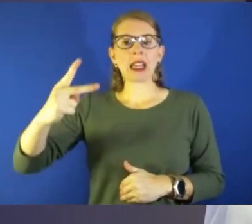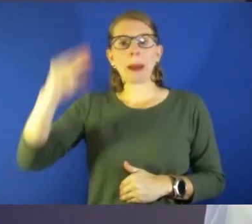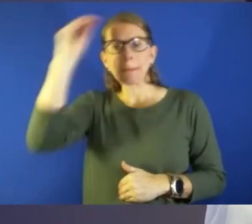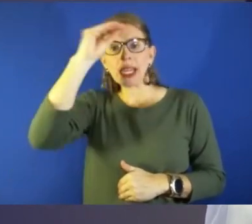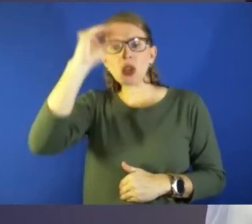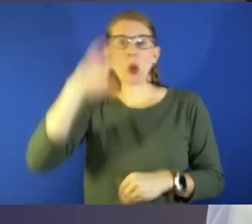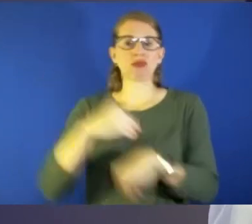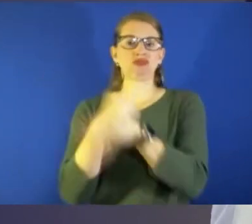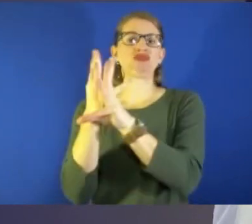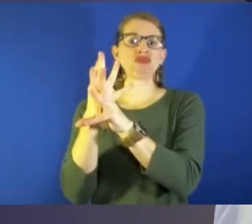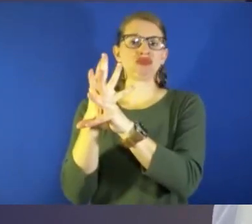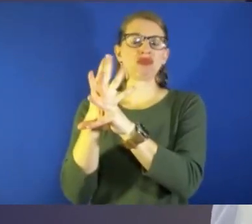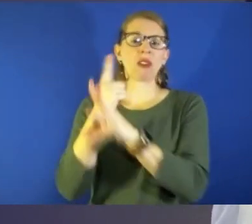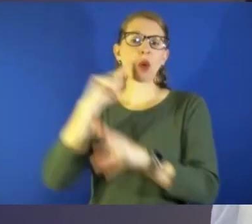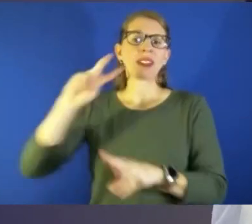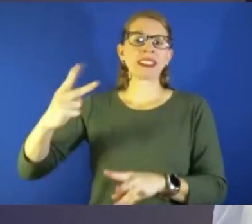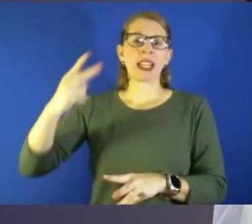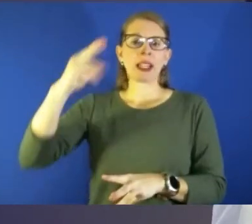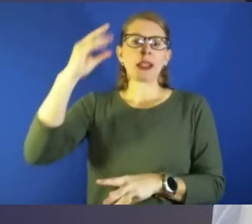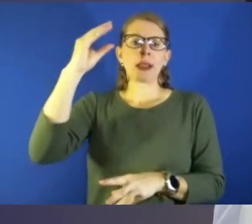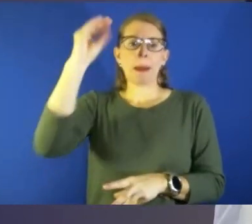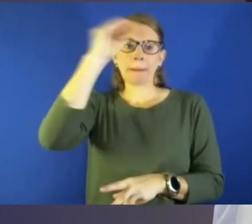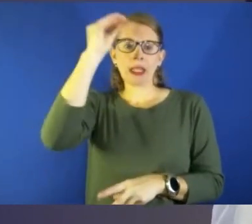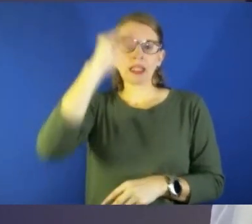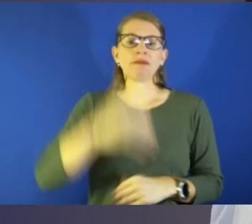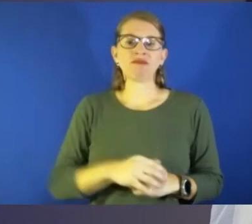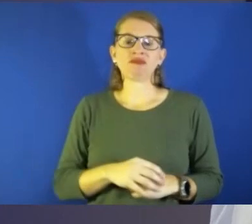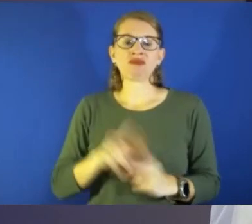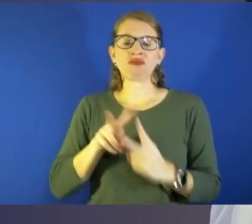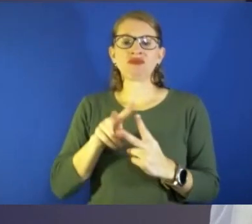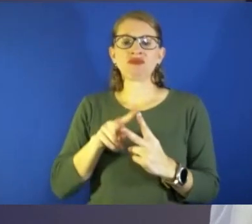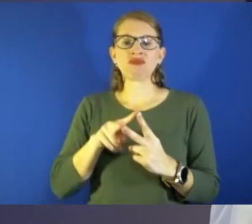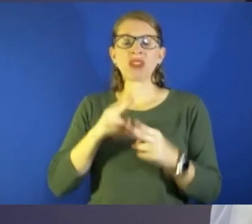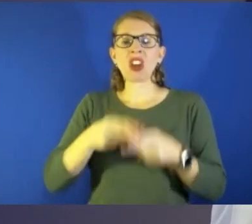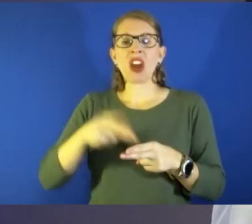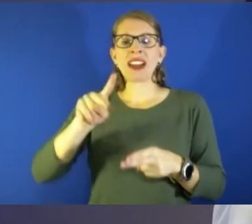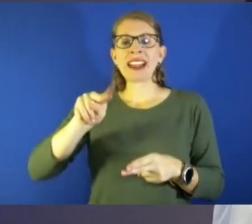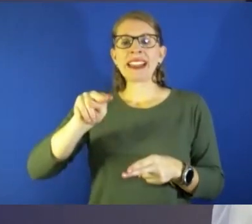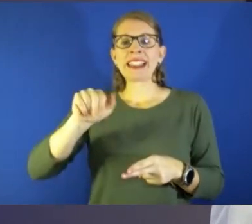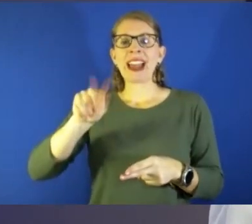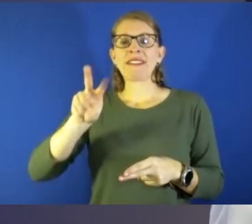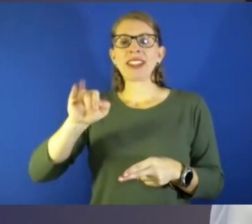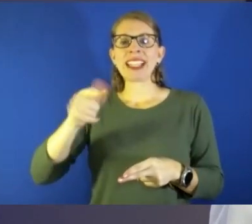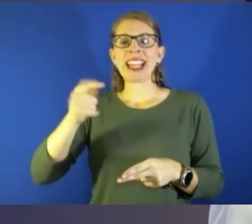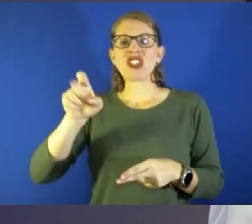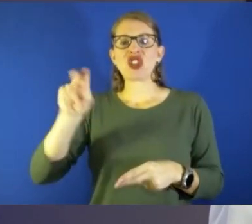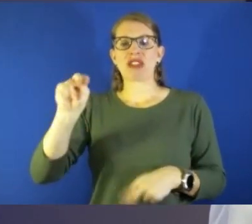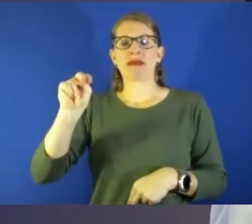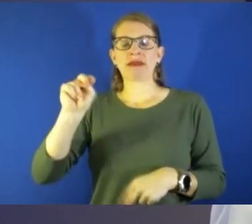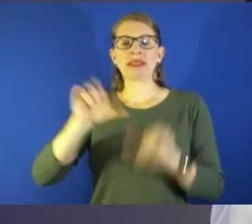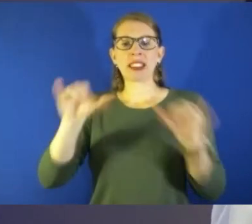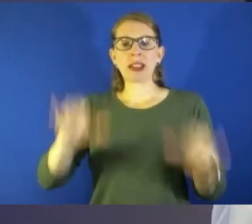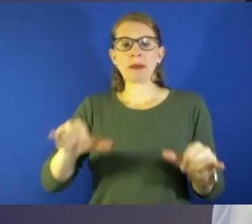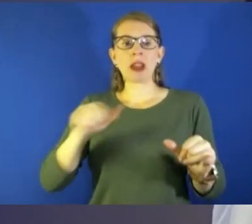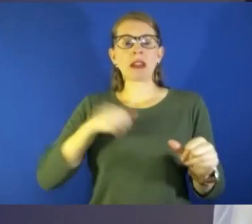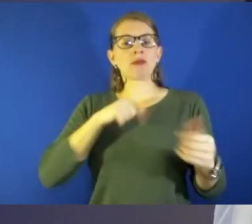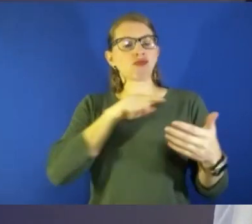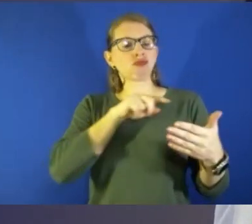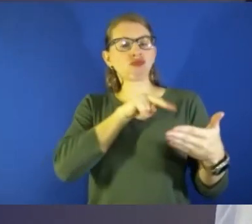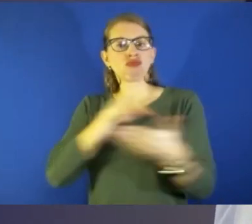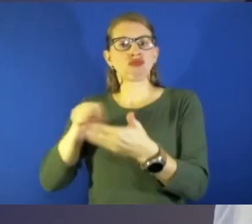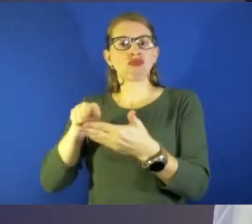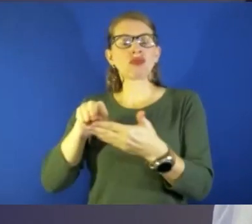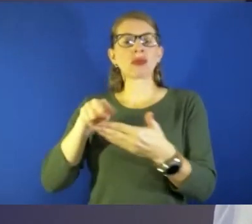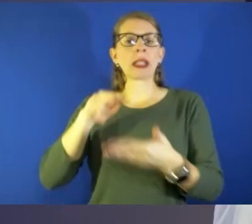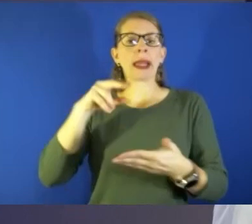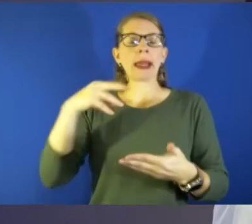both available through our navigators. And we can pretty easily go through your imaging studies, your pathology, and